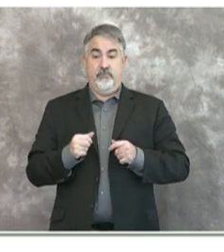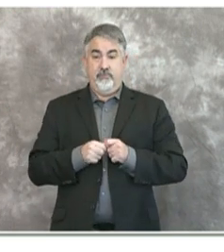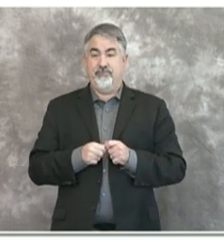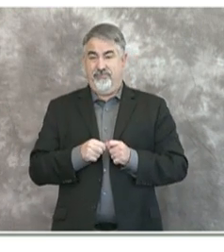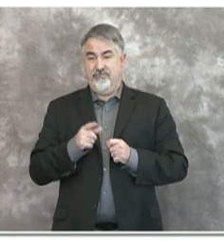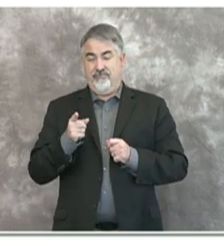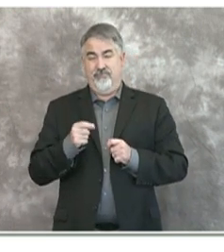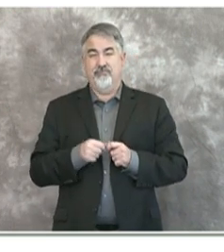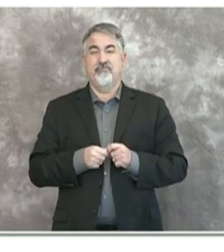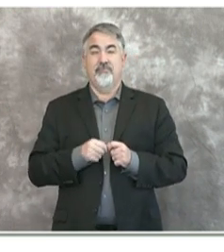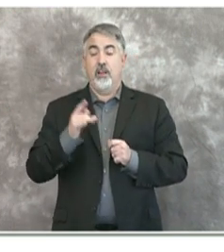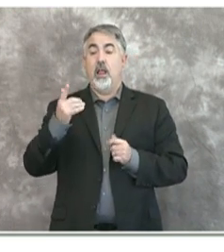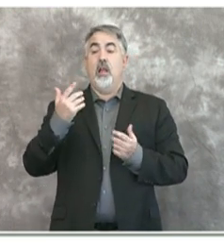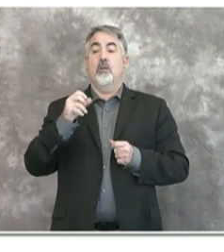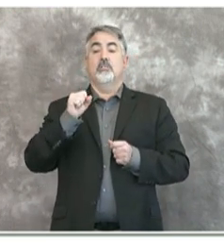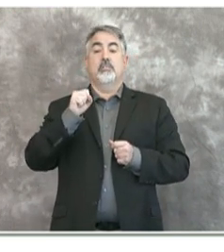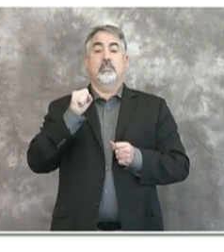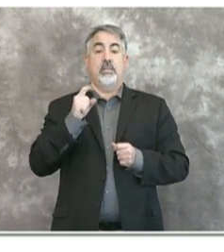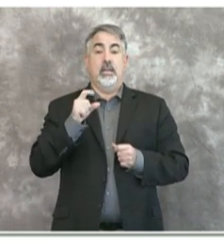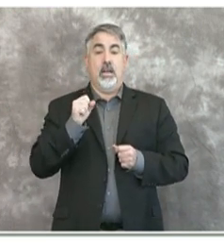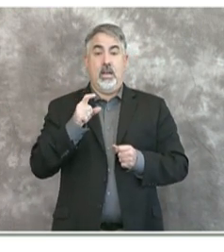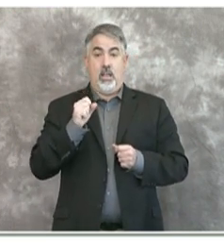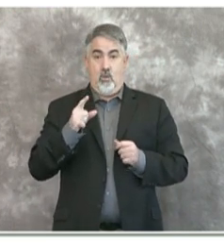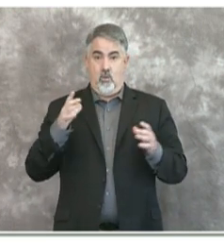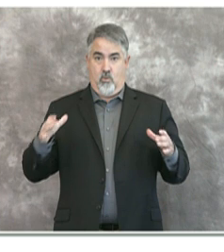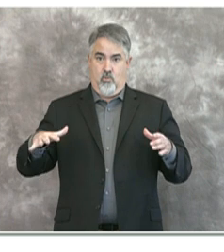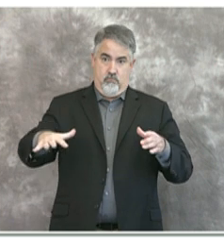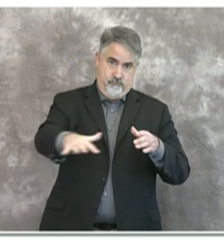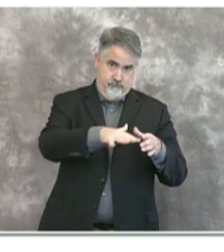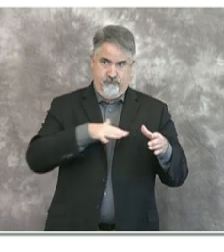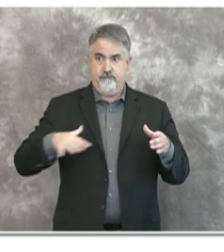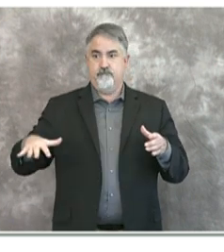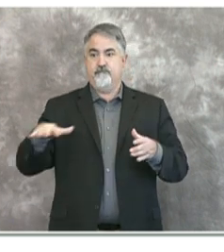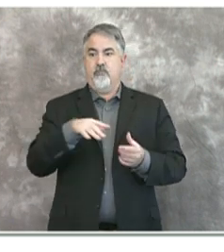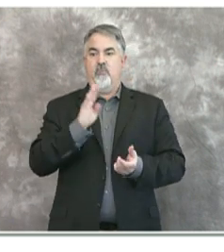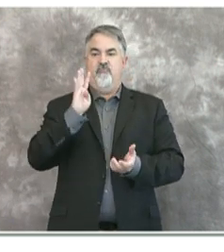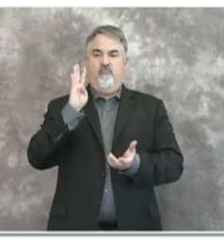2,548 deaths. And today, the County of San Diego is reporting